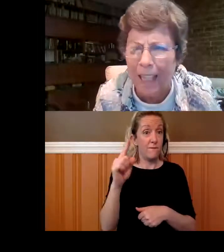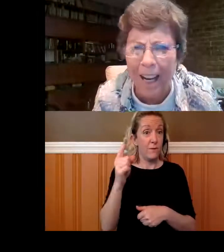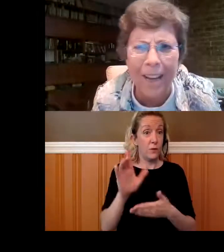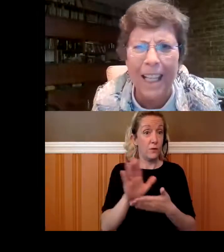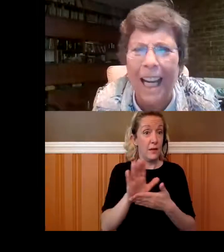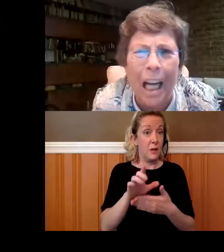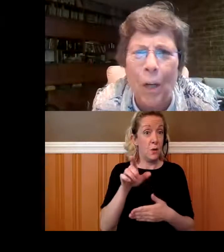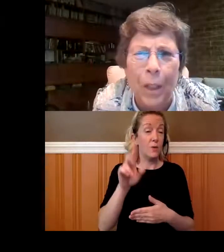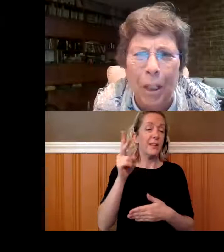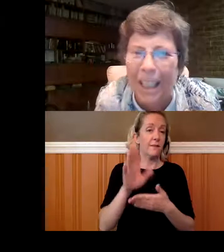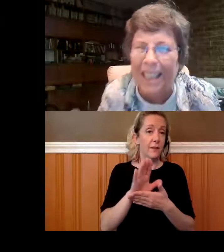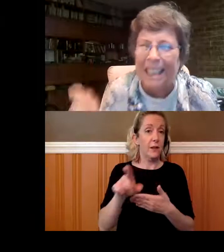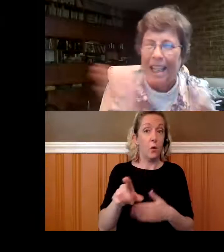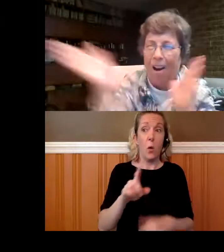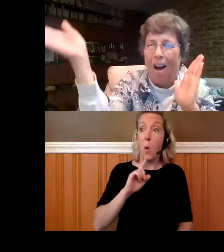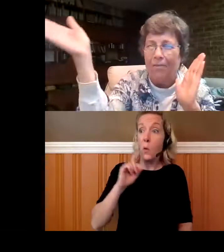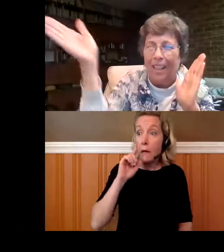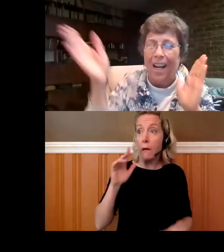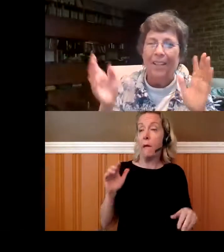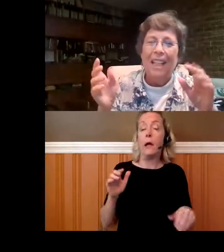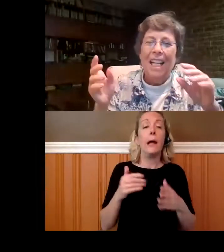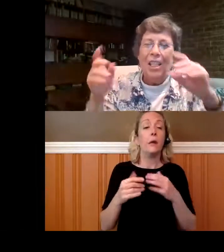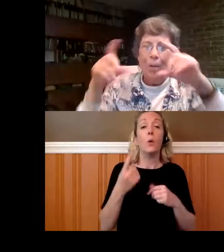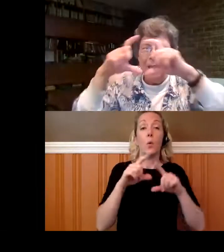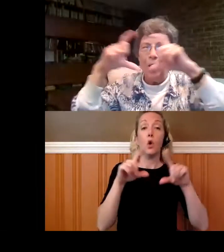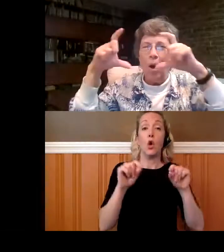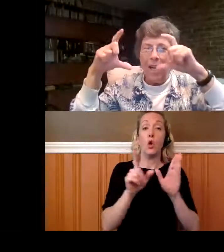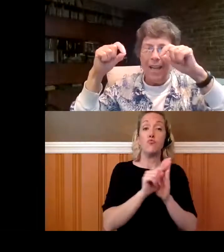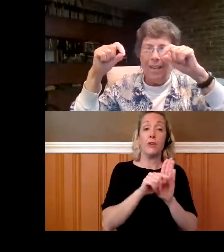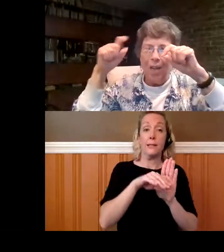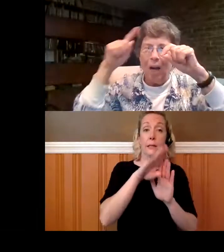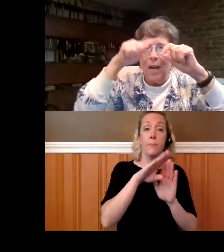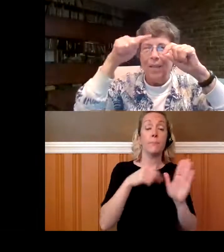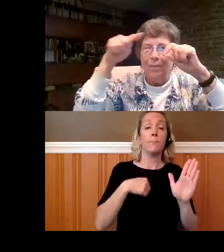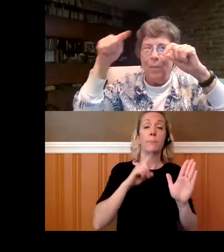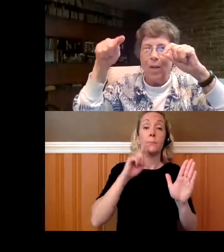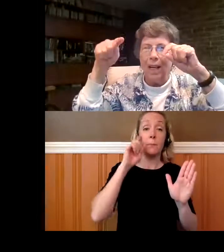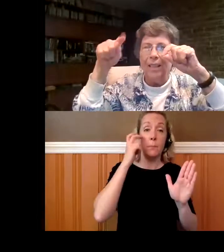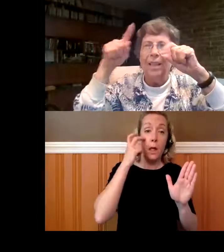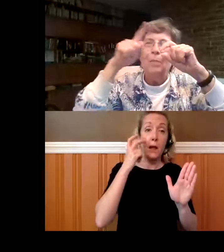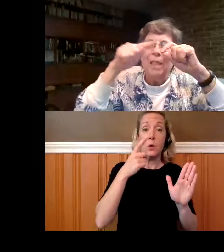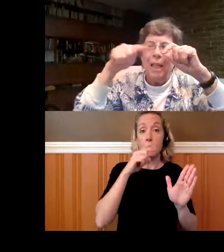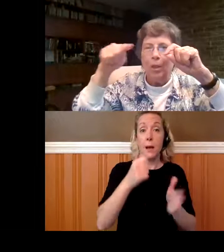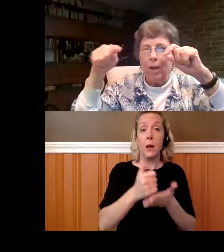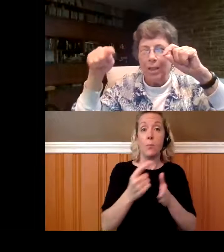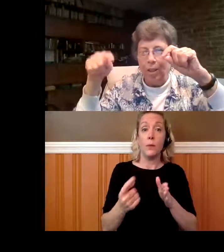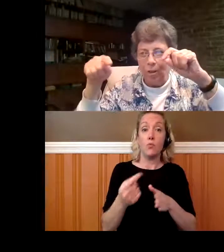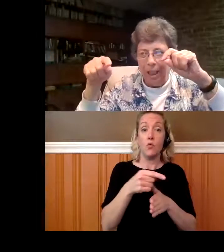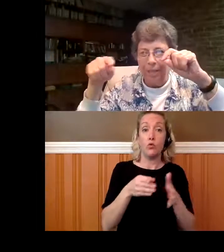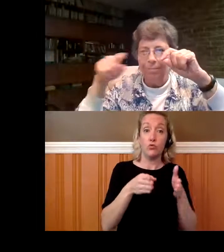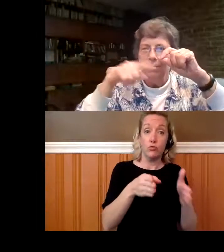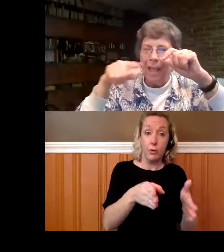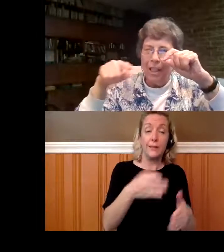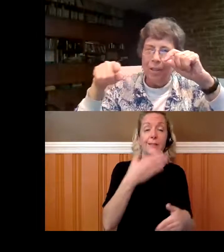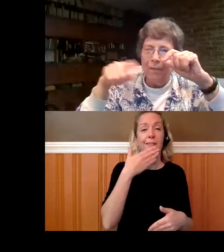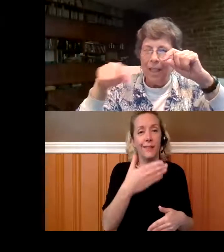go. So, but this card had on the top, I'm deaf and blind. Please help me to cross the street. Thank you, have a nice day. Let's go take walks in the